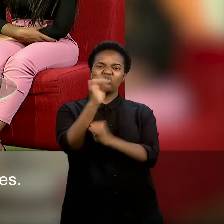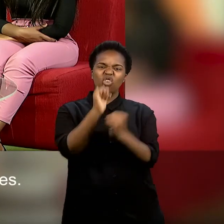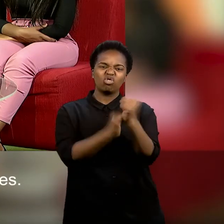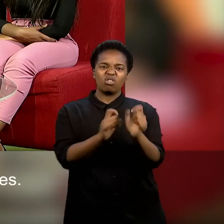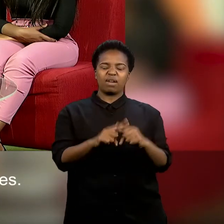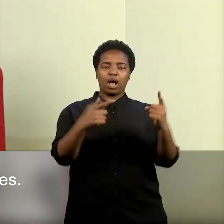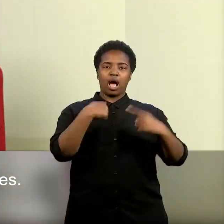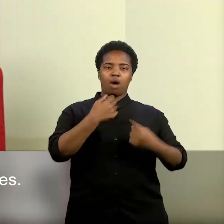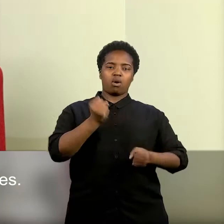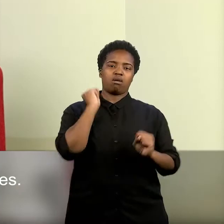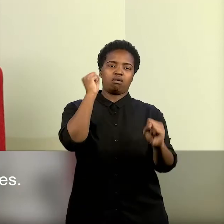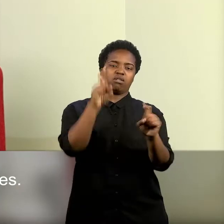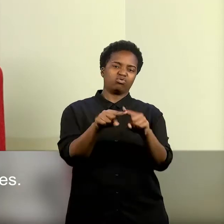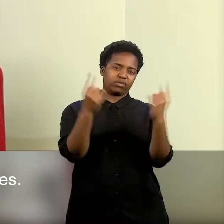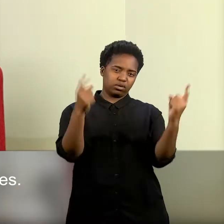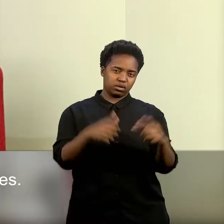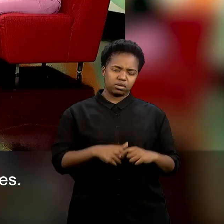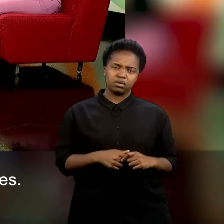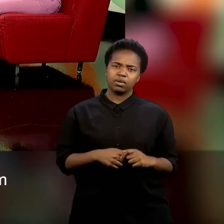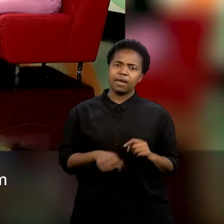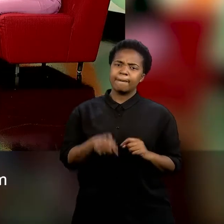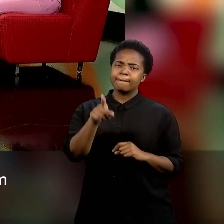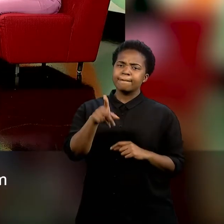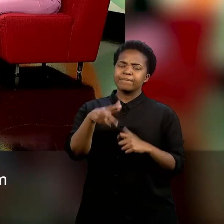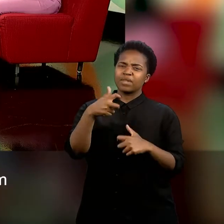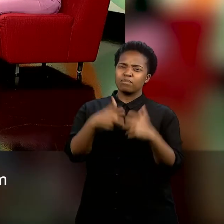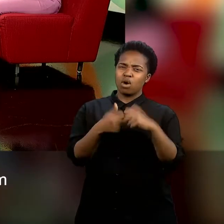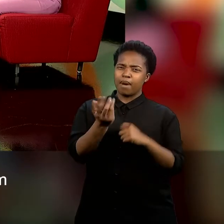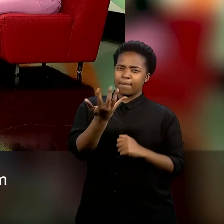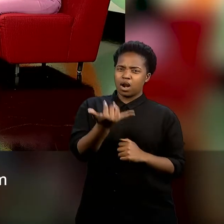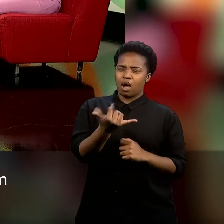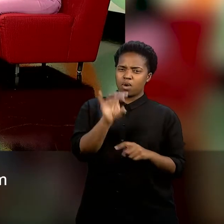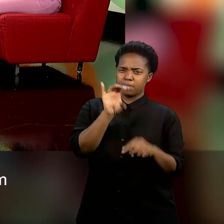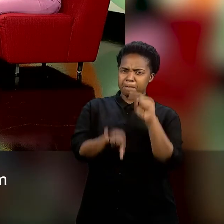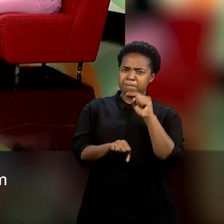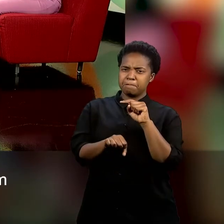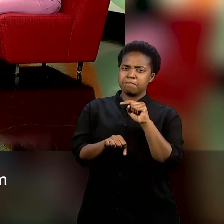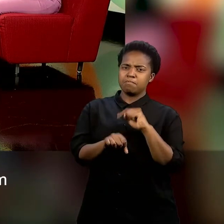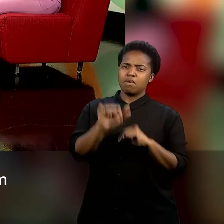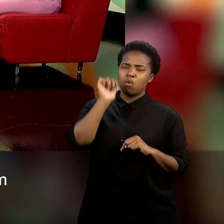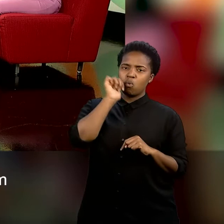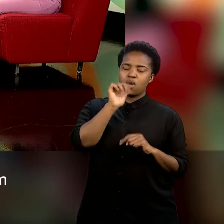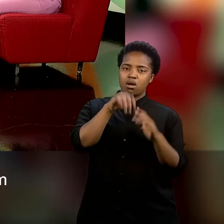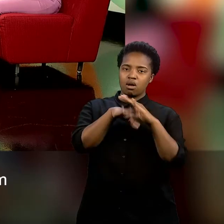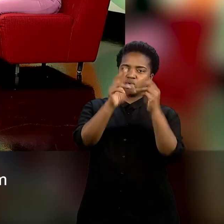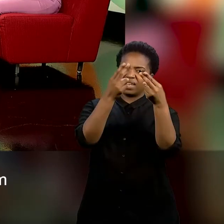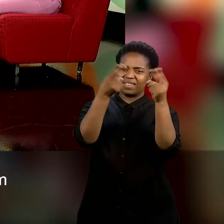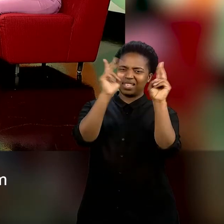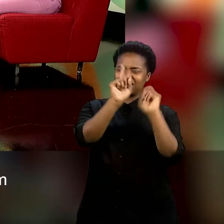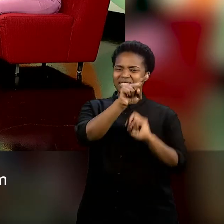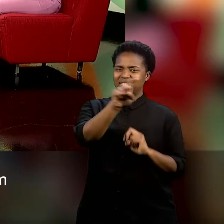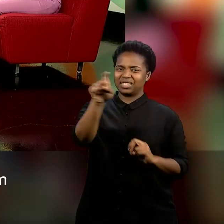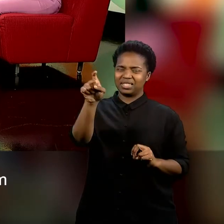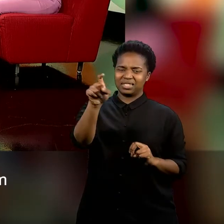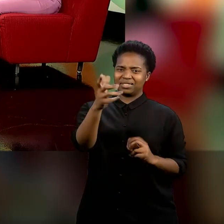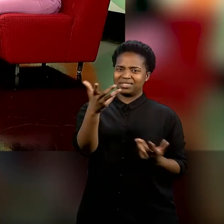and the way we express certain signs, yes. And the problem that everyone now is coming across with when they go to higher education, most